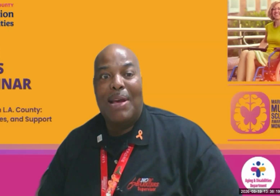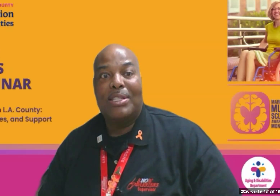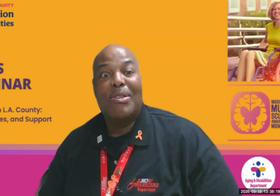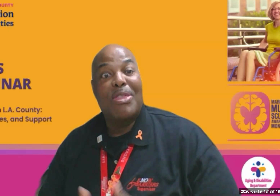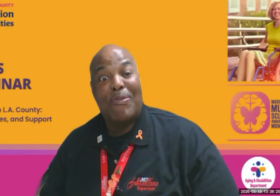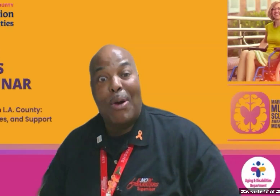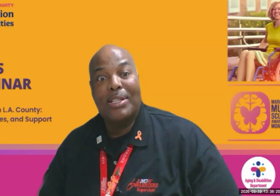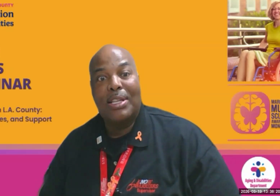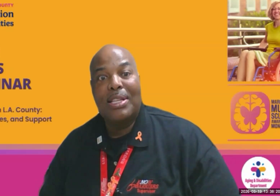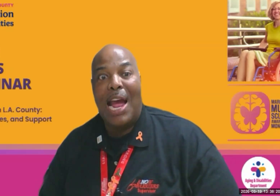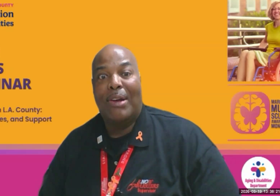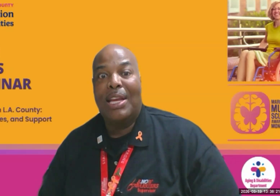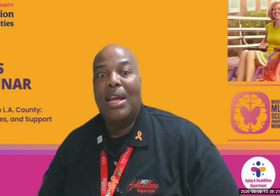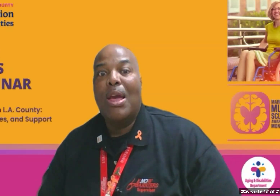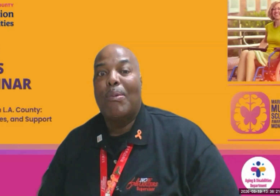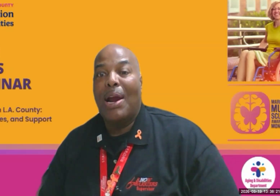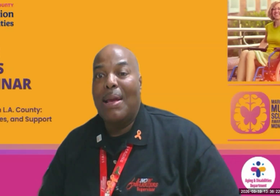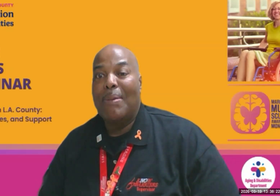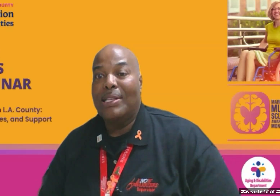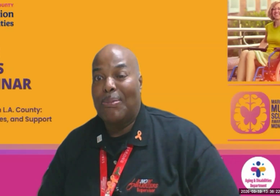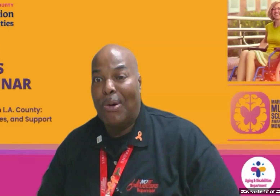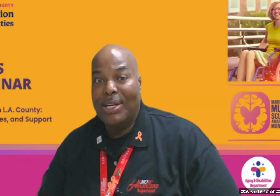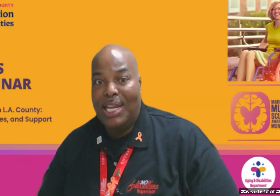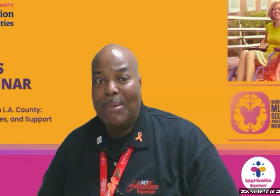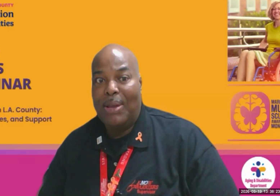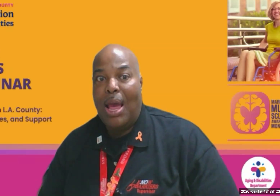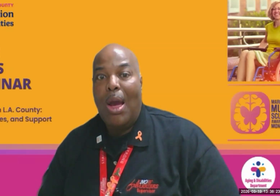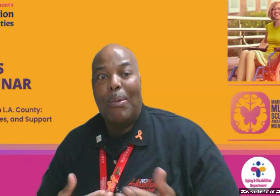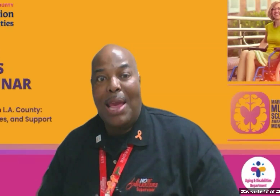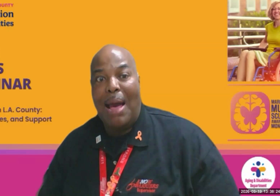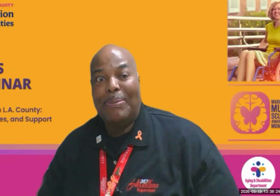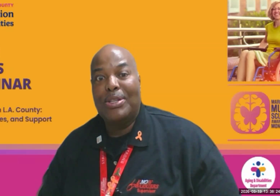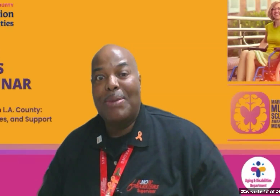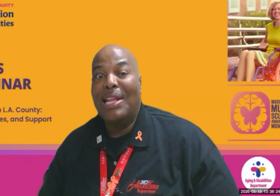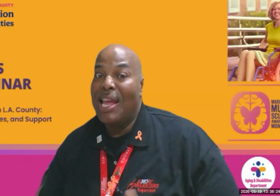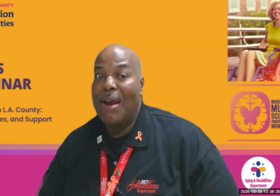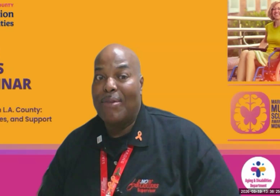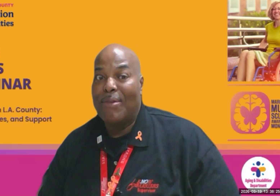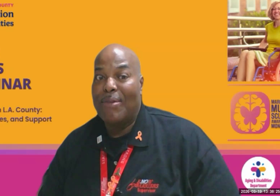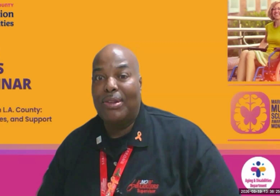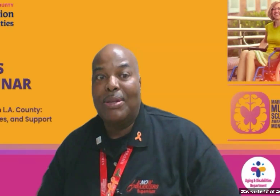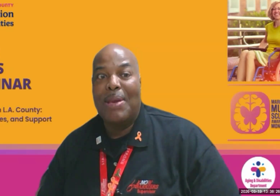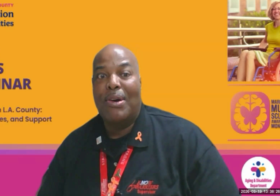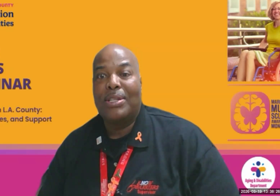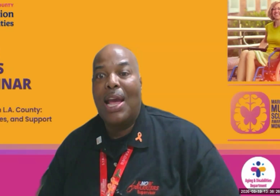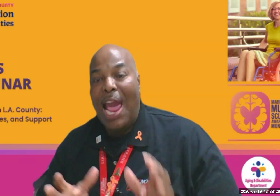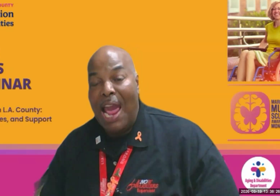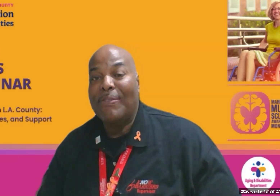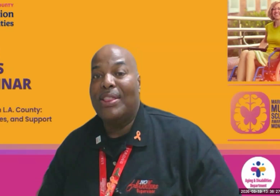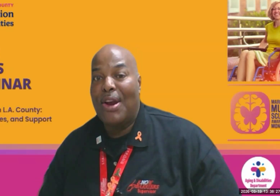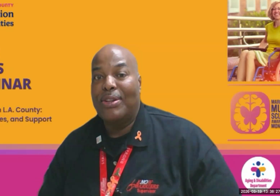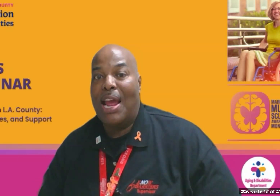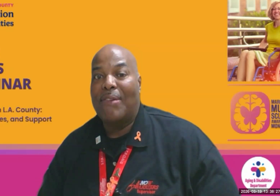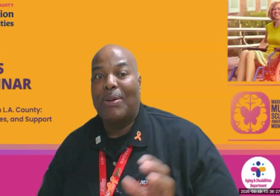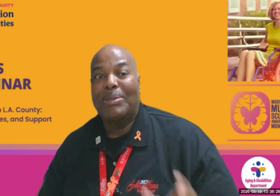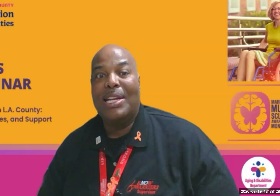the MS The Force Downey, we're an MS support team. We happen to meet here at Rancho Los Amigos